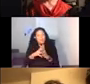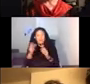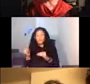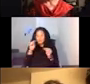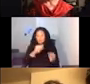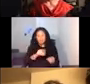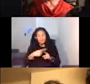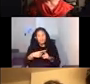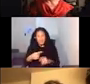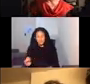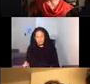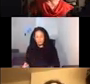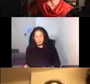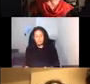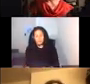Charlotte